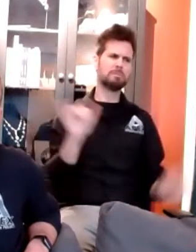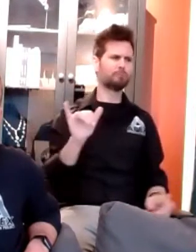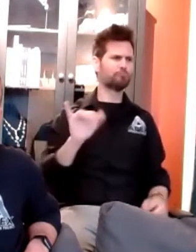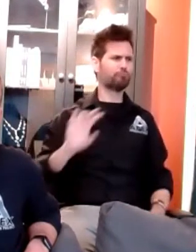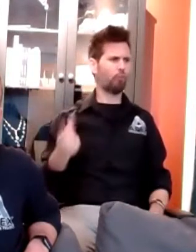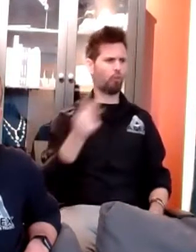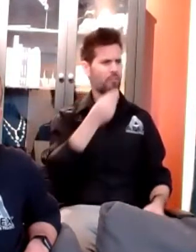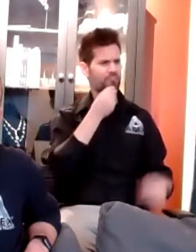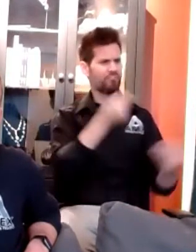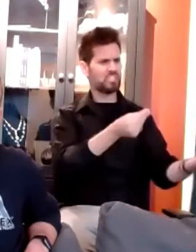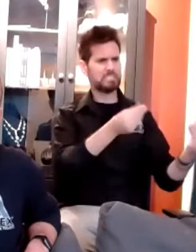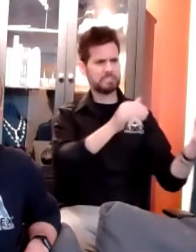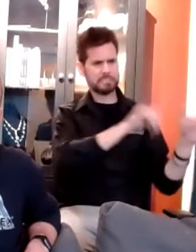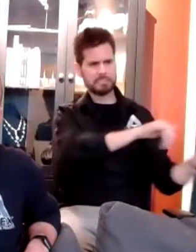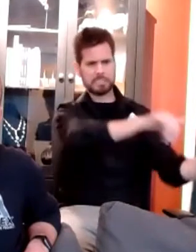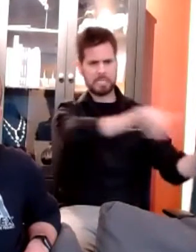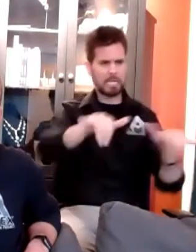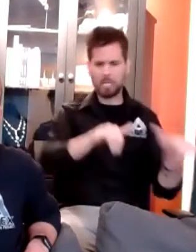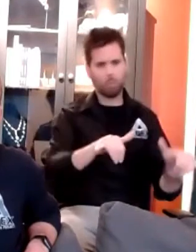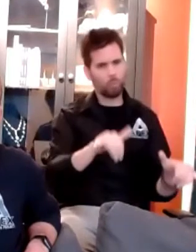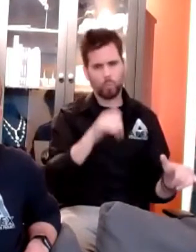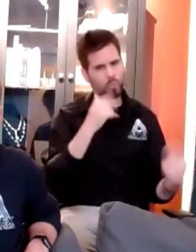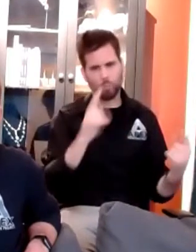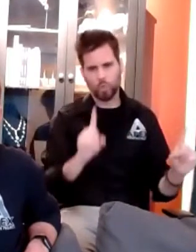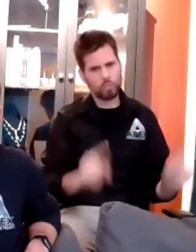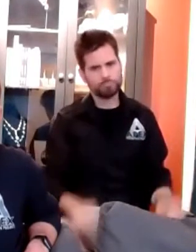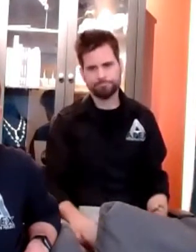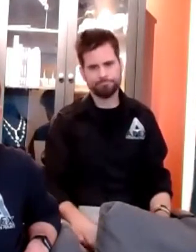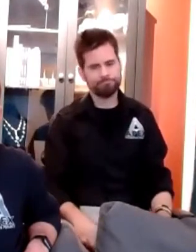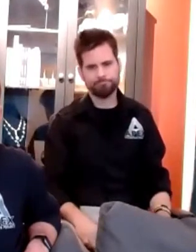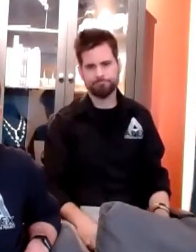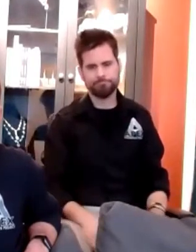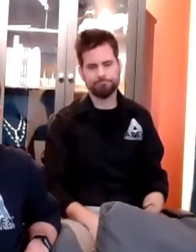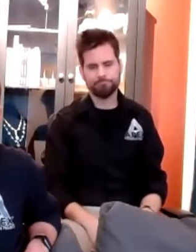perfect for the digestion.